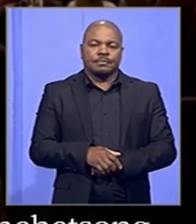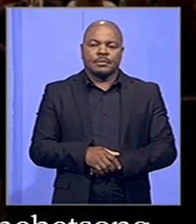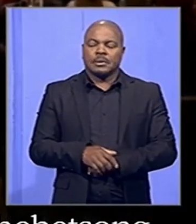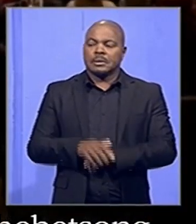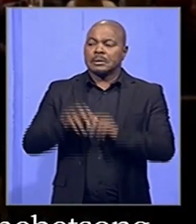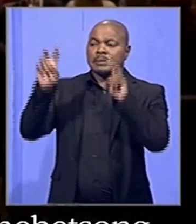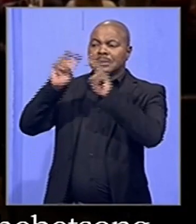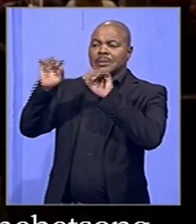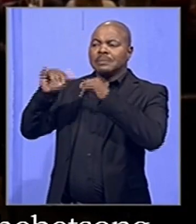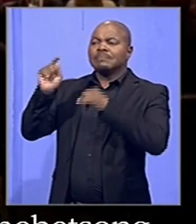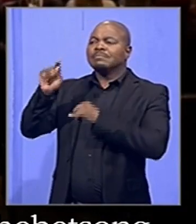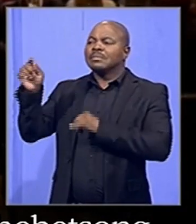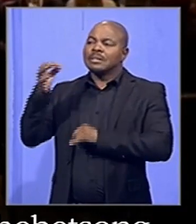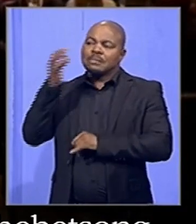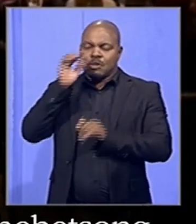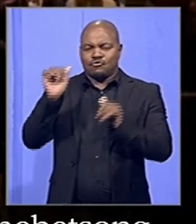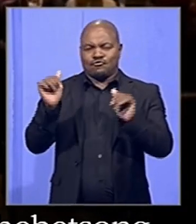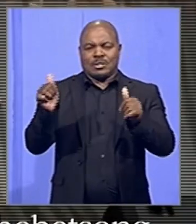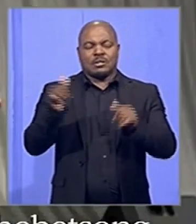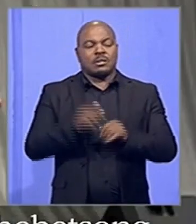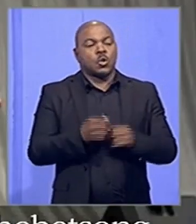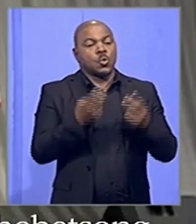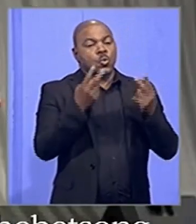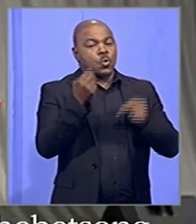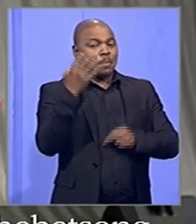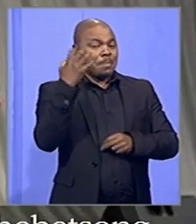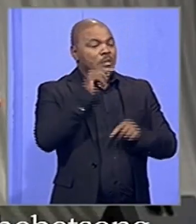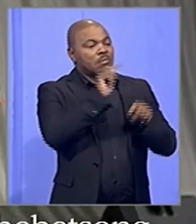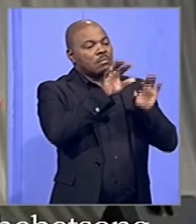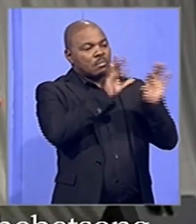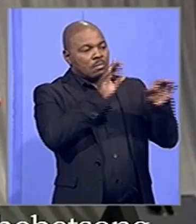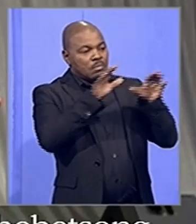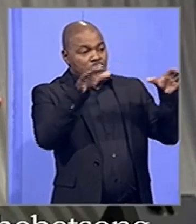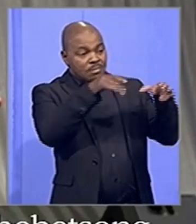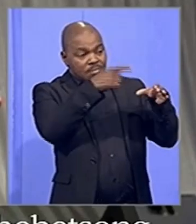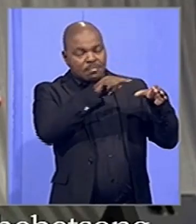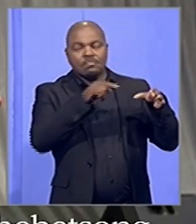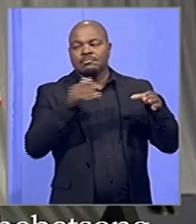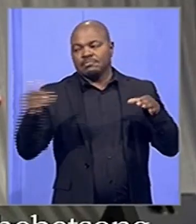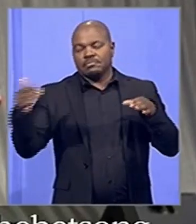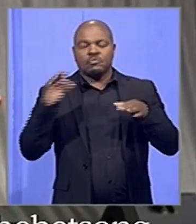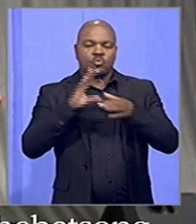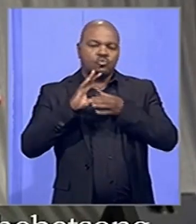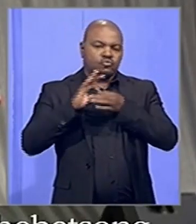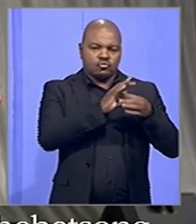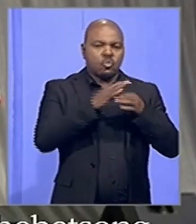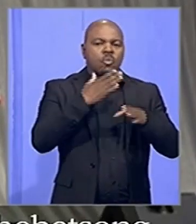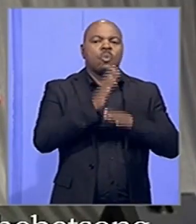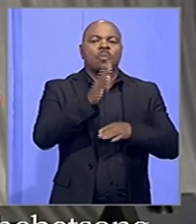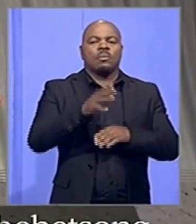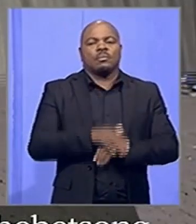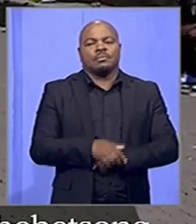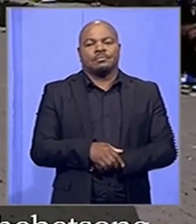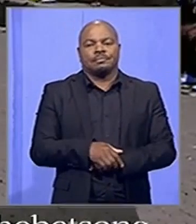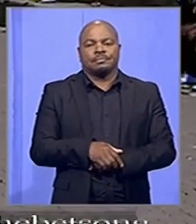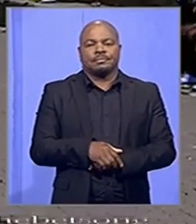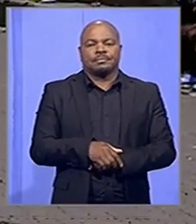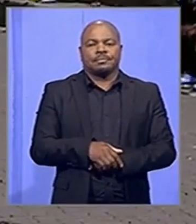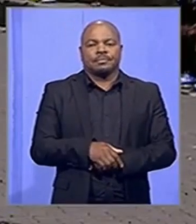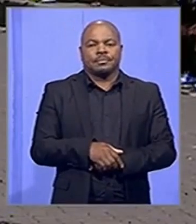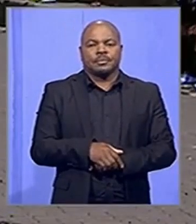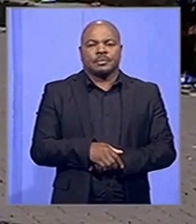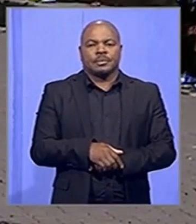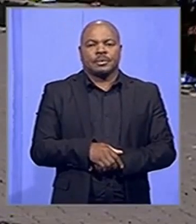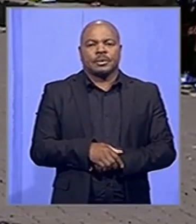Lekala la energy le re le malalalaotswe ho sebetsa mmoho le matona a matjha a kabinete a tla kgethwa. We have a scout